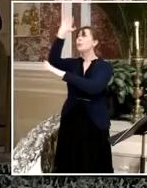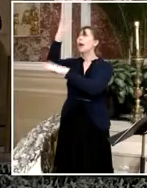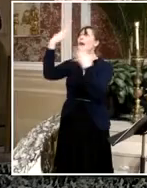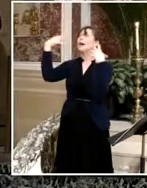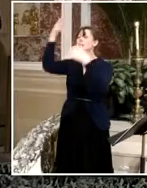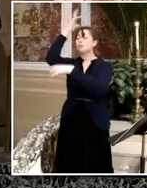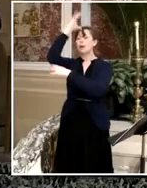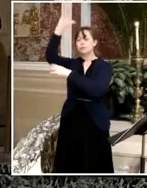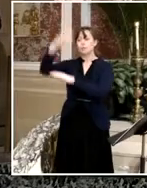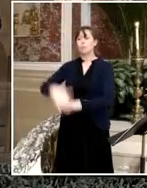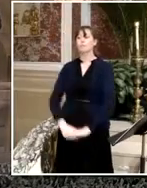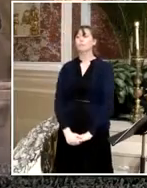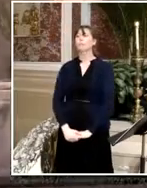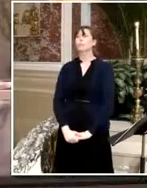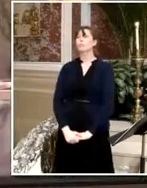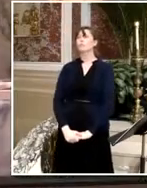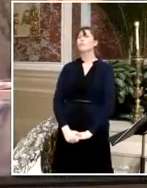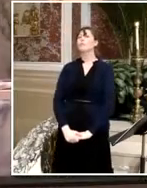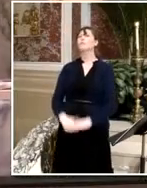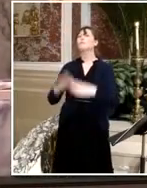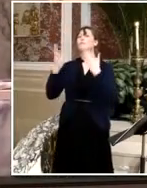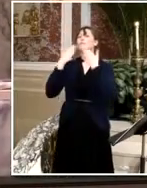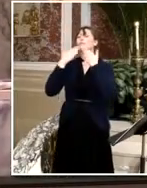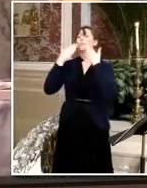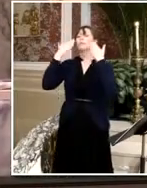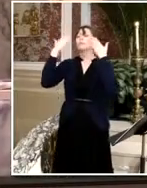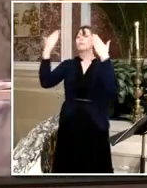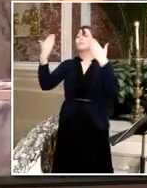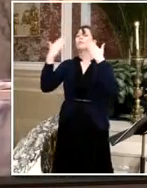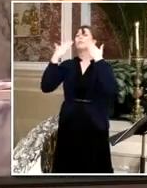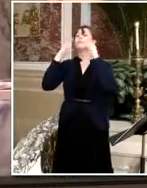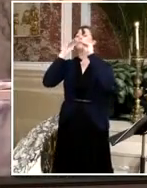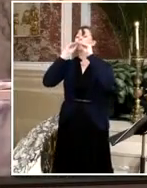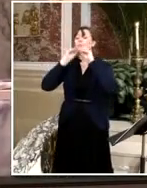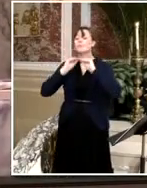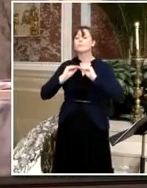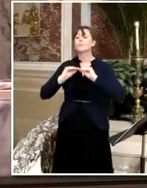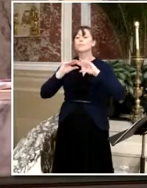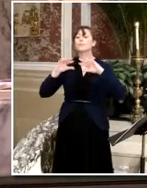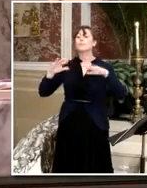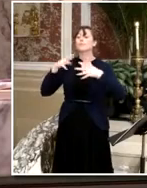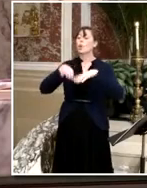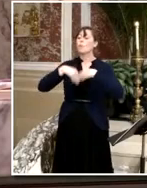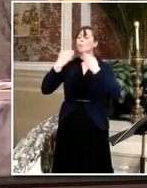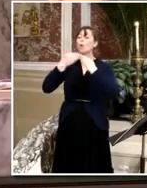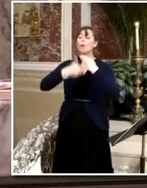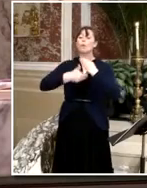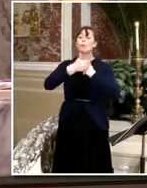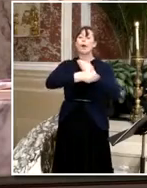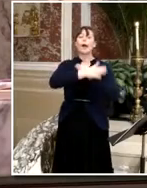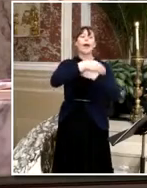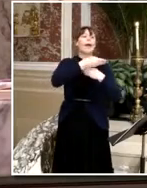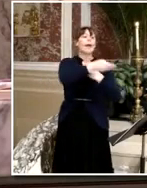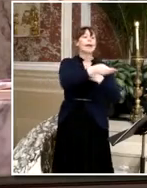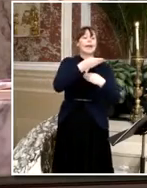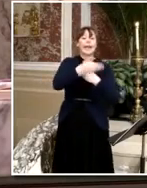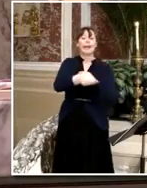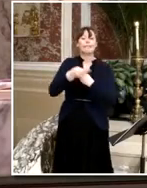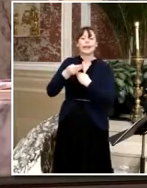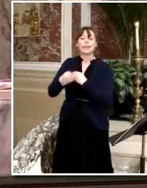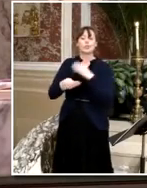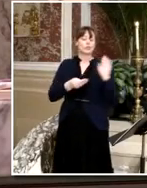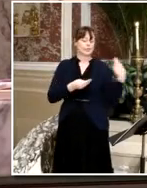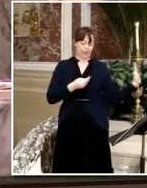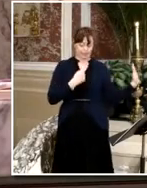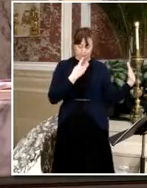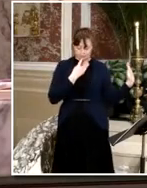almighty Father, giving you thanks, he said the blessing, broke the bread, and gave it to his